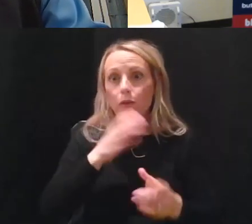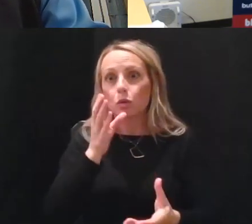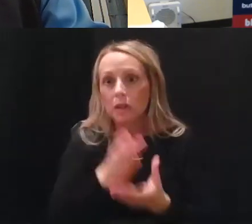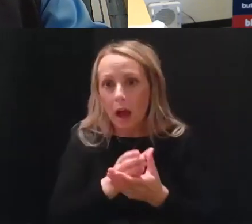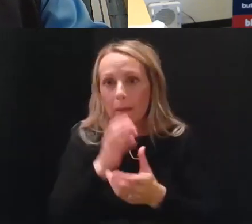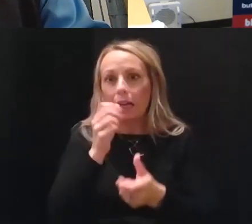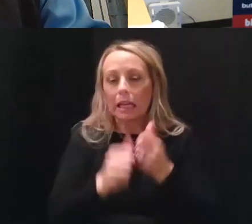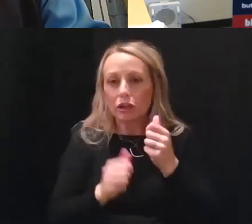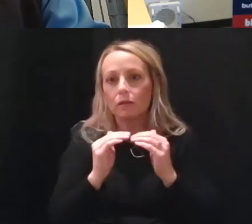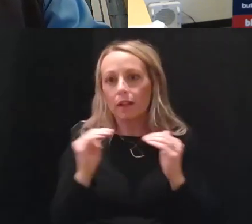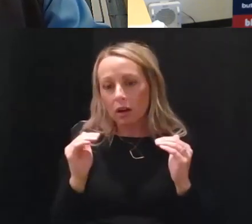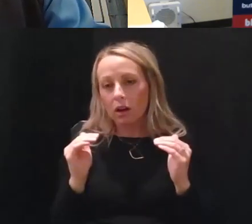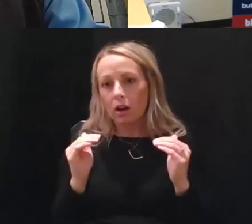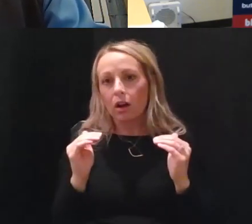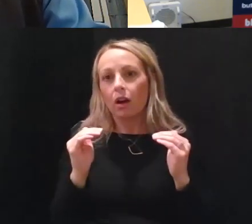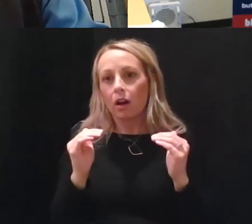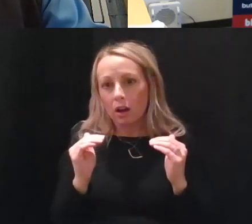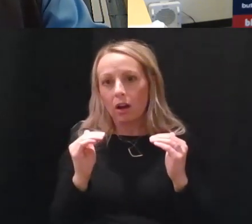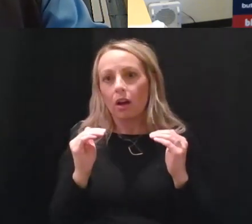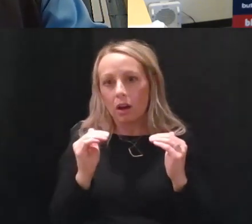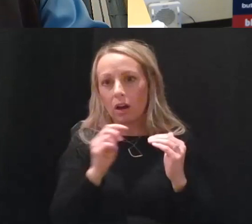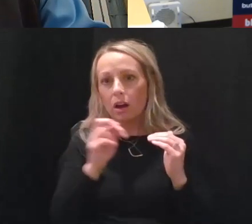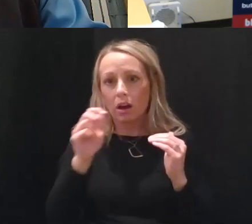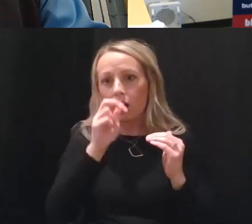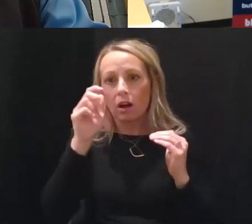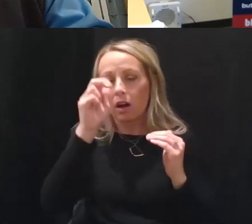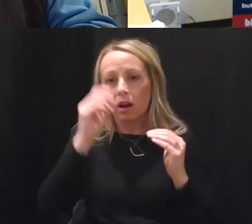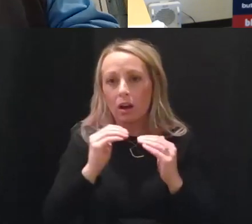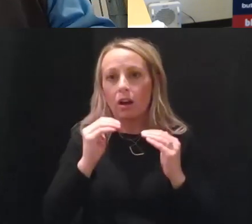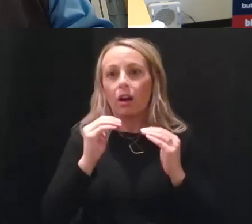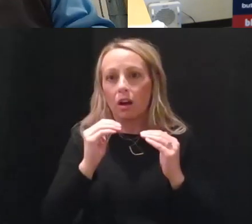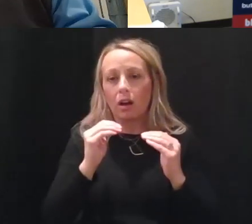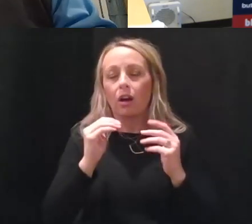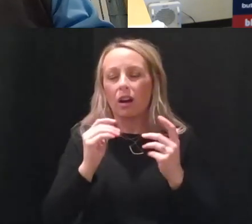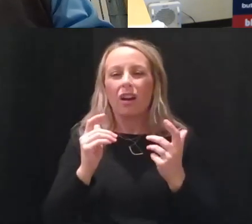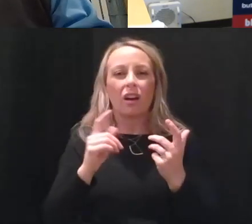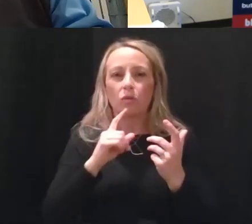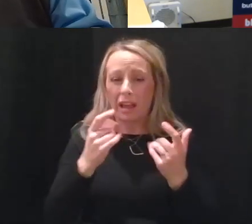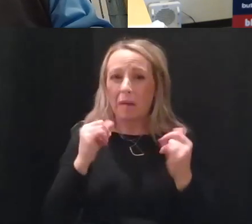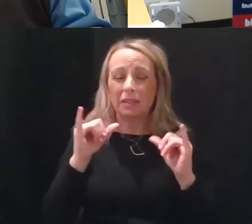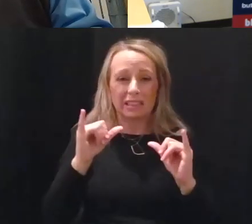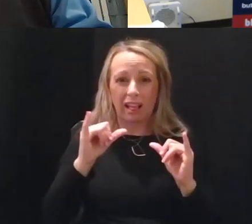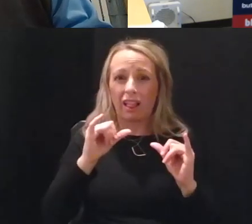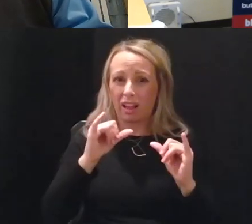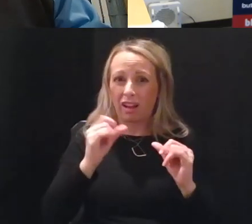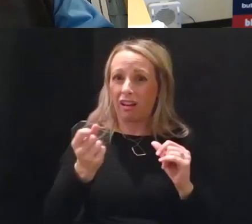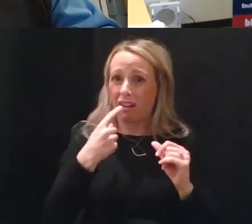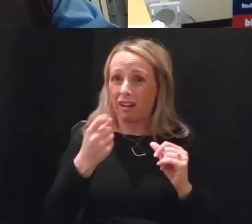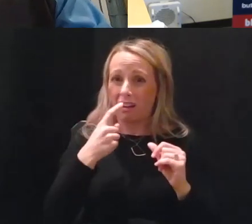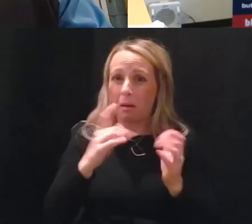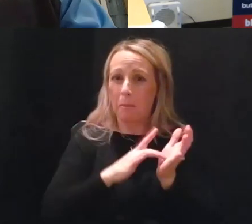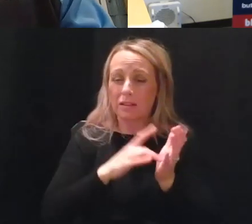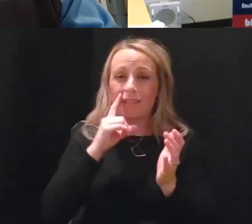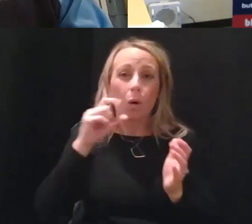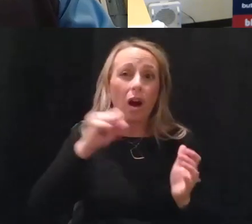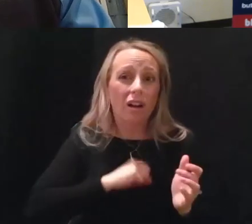winded easily. I'm still taking a pill for a cough that helps dry my lungs off because I have a redundant cough, and